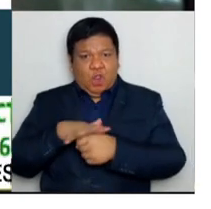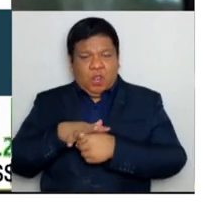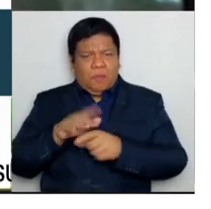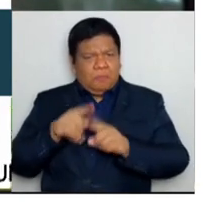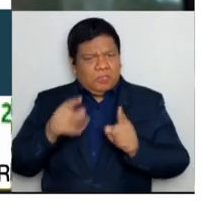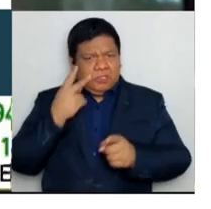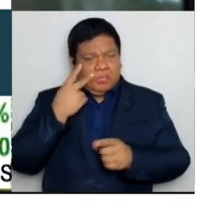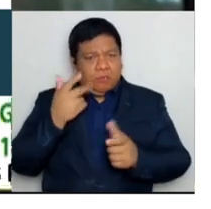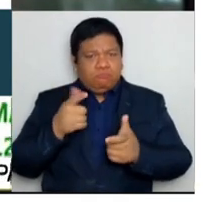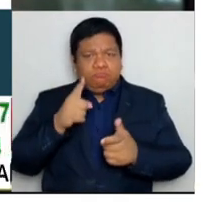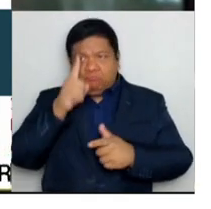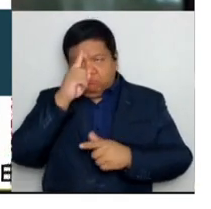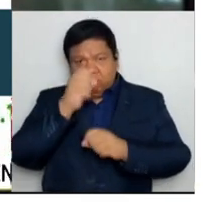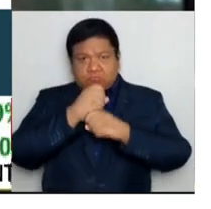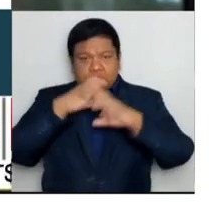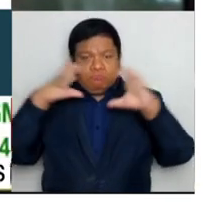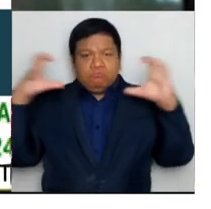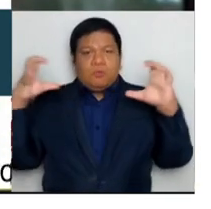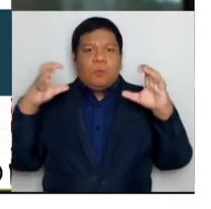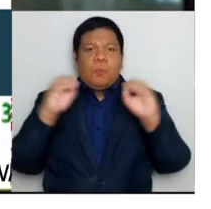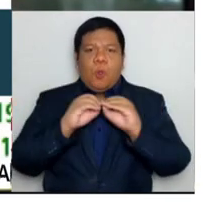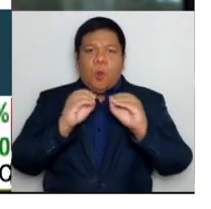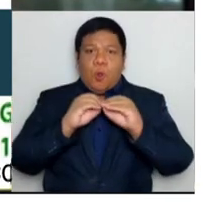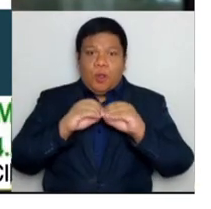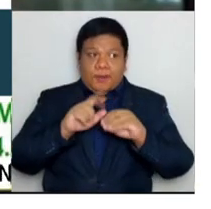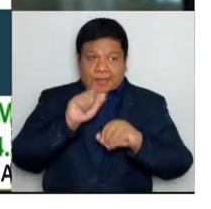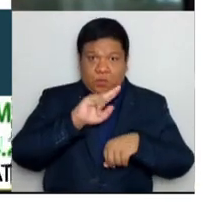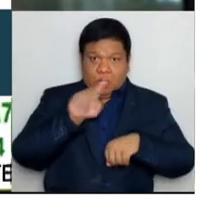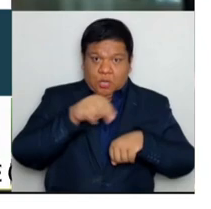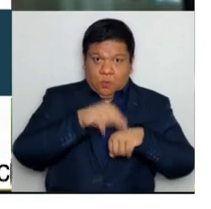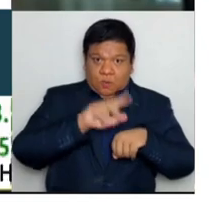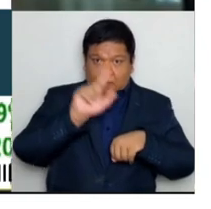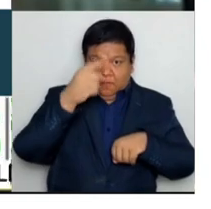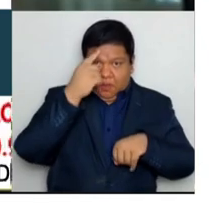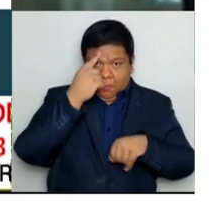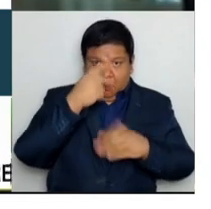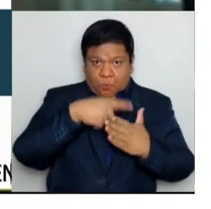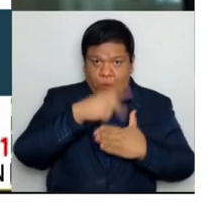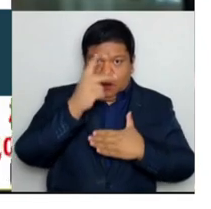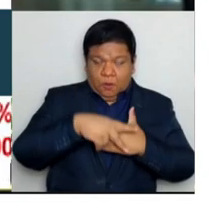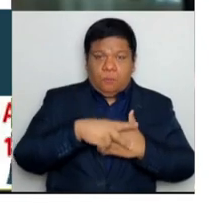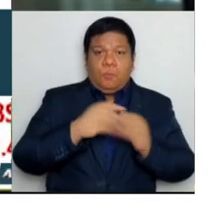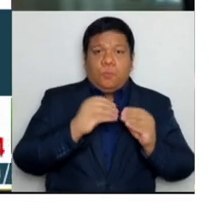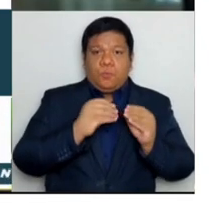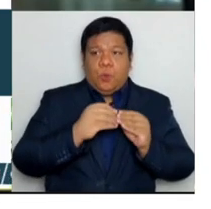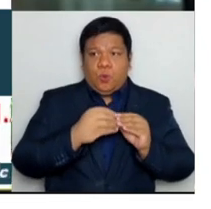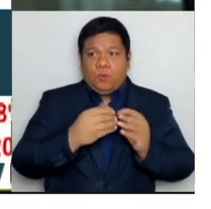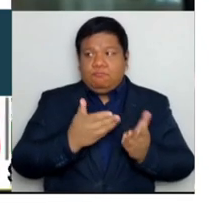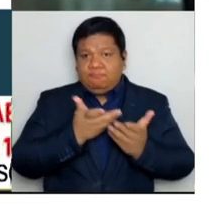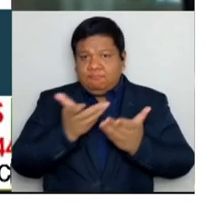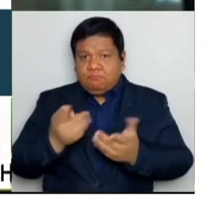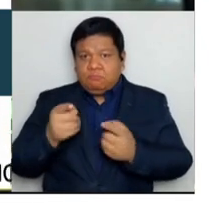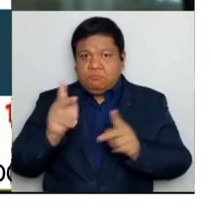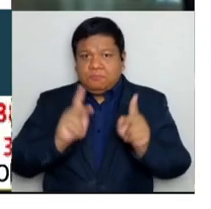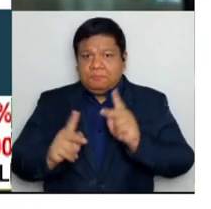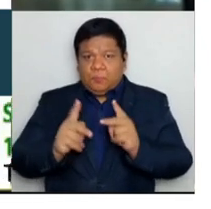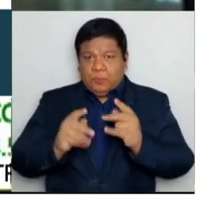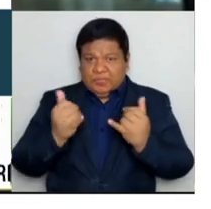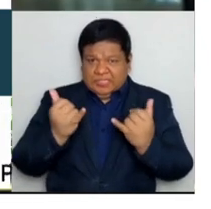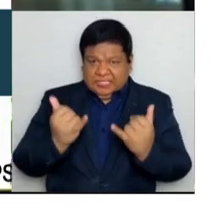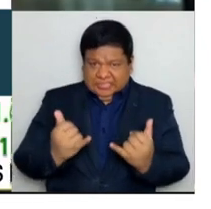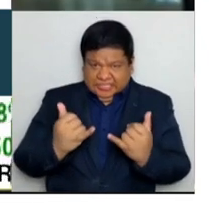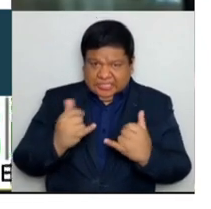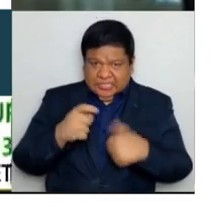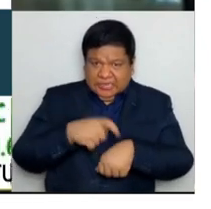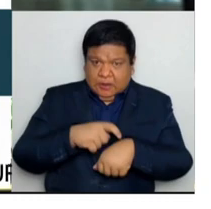bigger picture and bringing national government programs closer to the people at this time is so important.